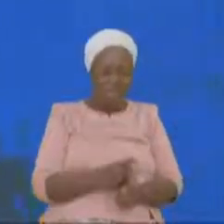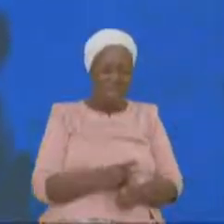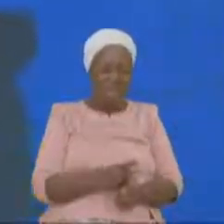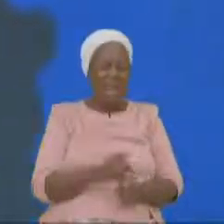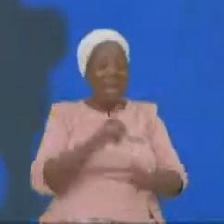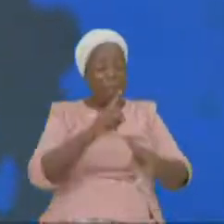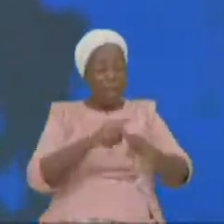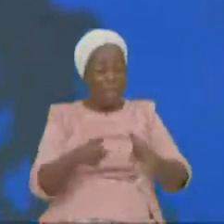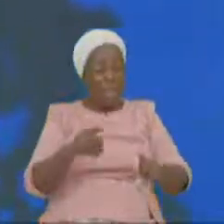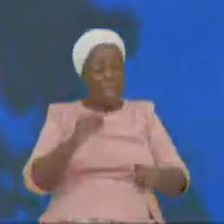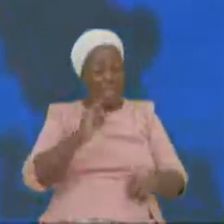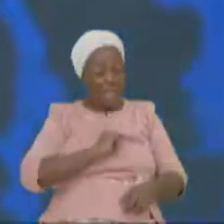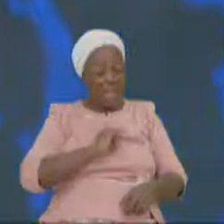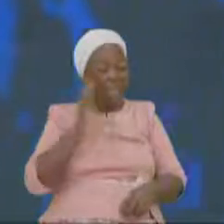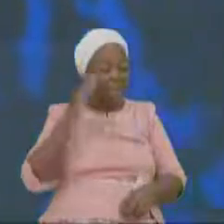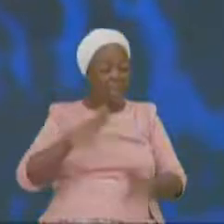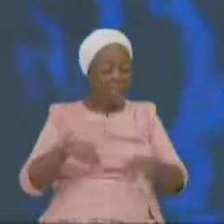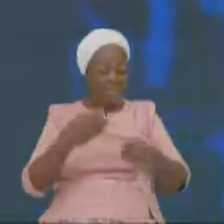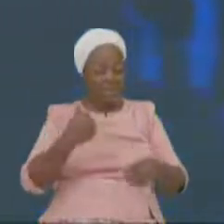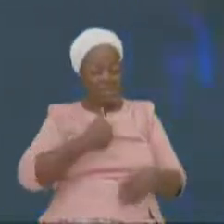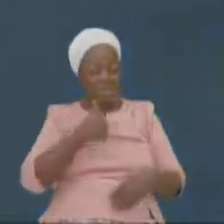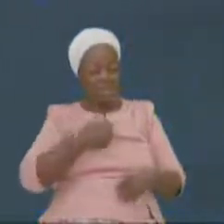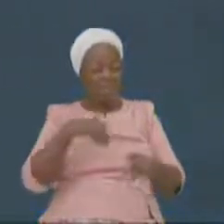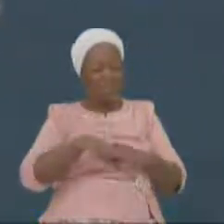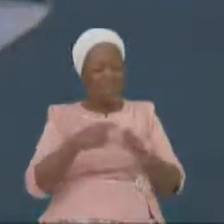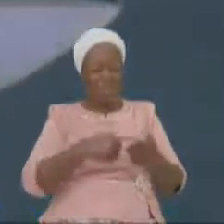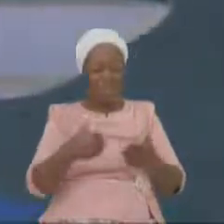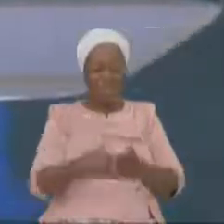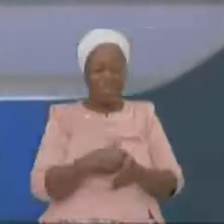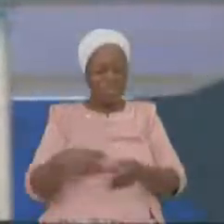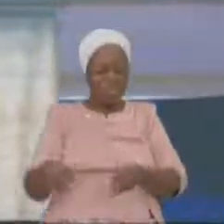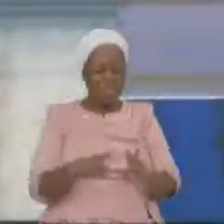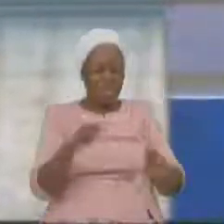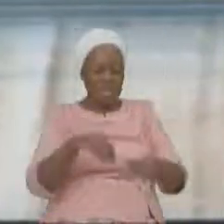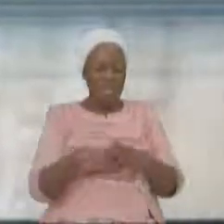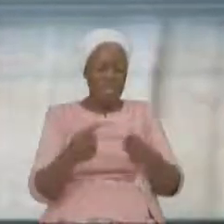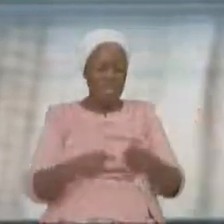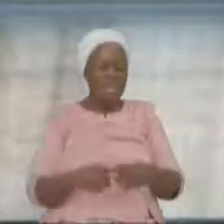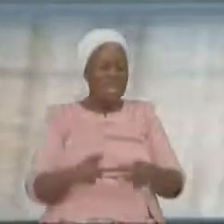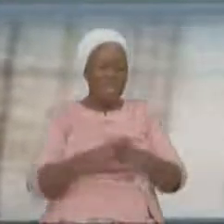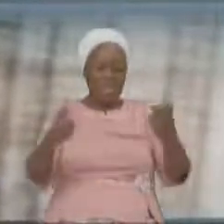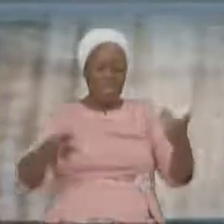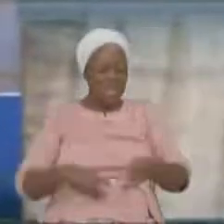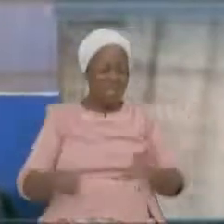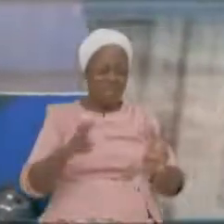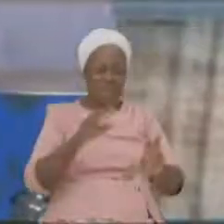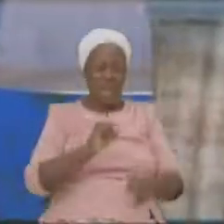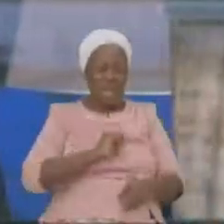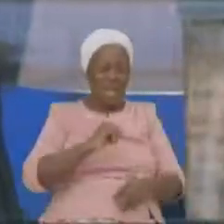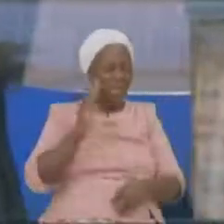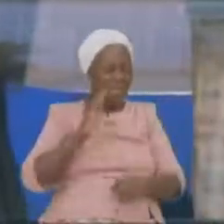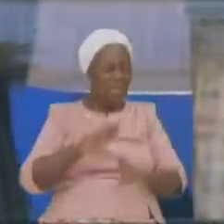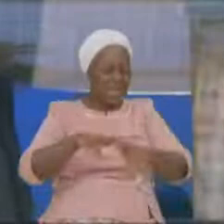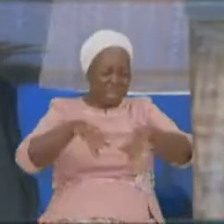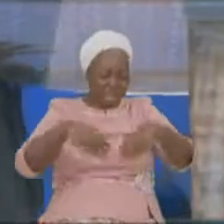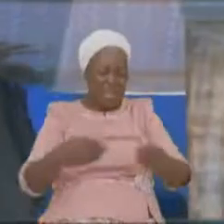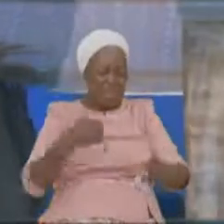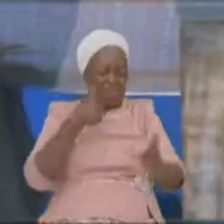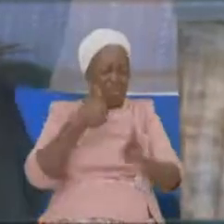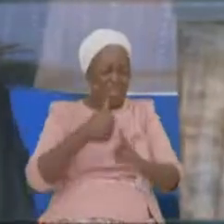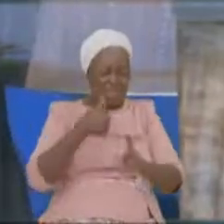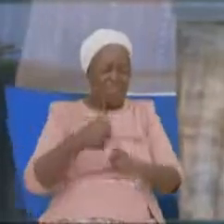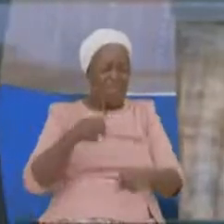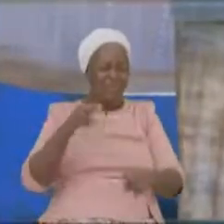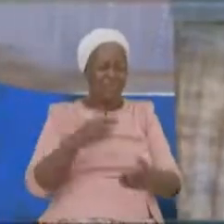I will give myself in a new way, in a dynamic way. I give myself wholly